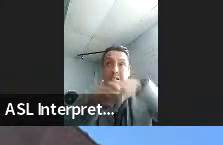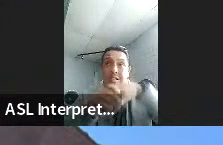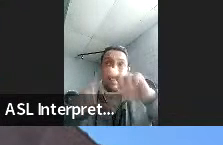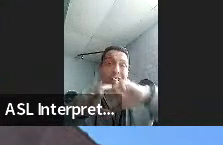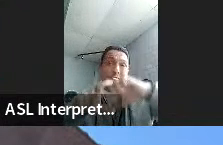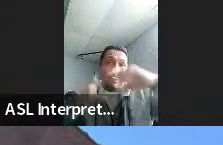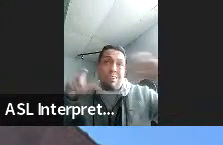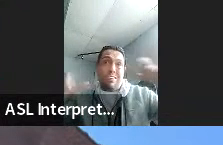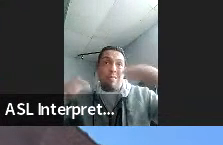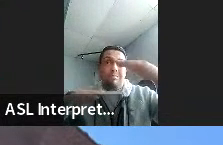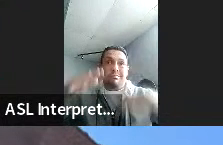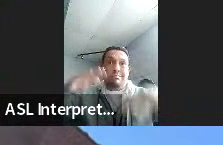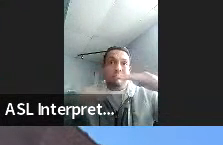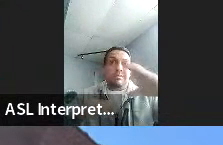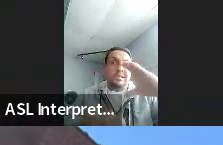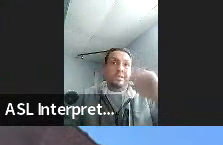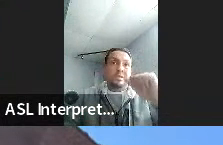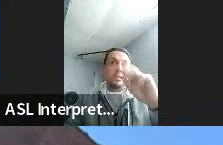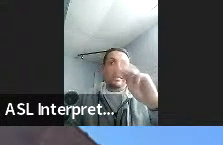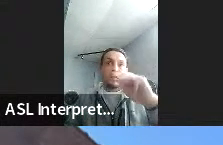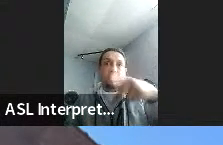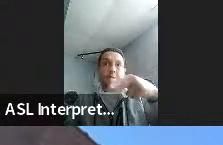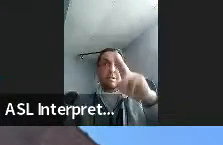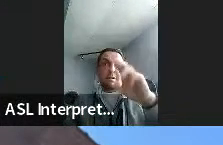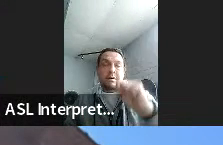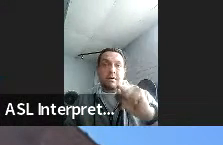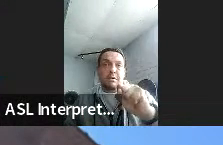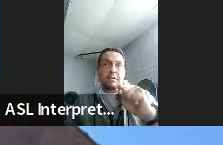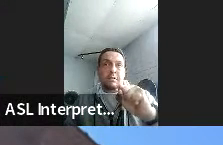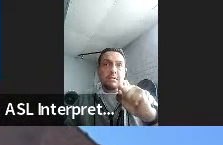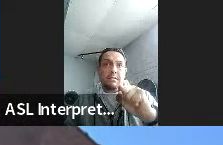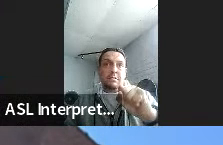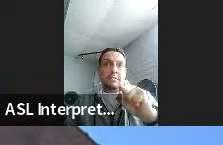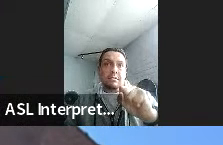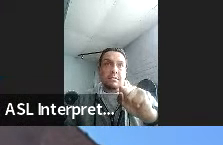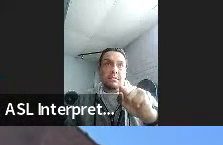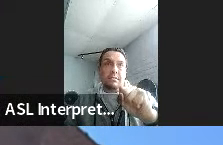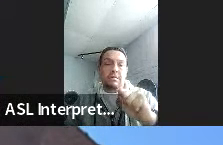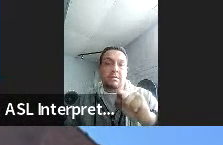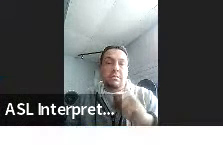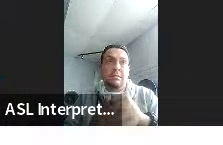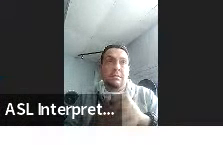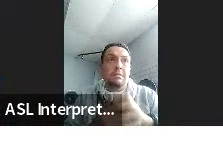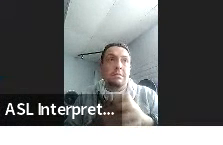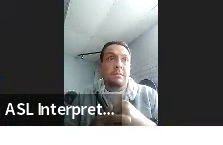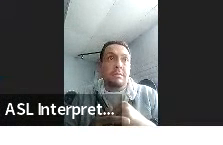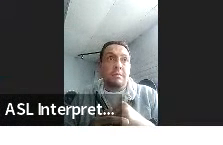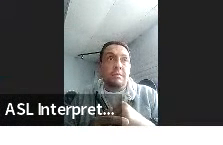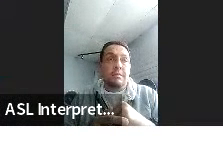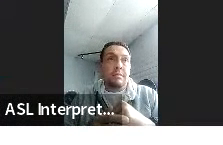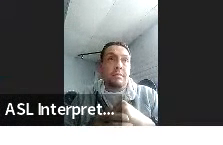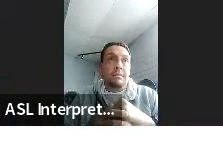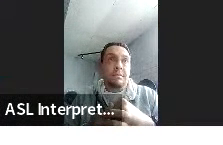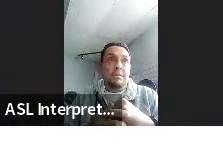Planning Commission to create a new locally serving commercial space. Next slide, please.